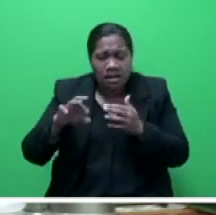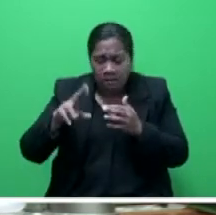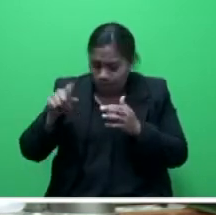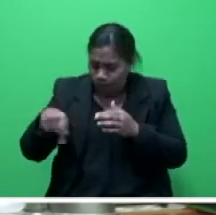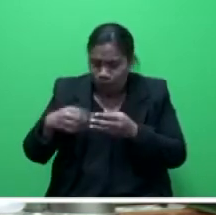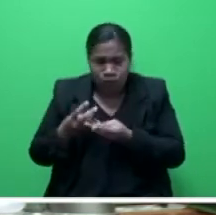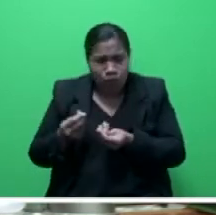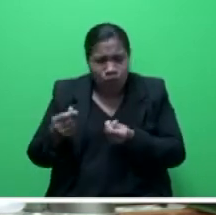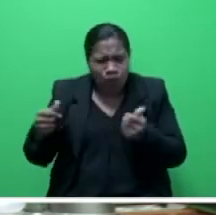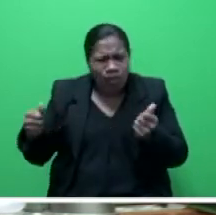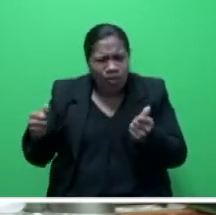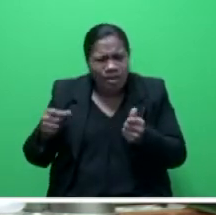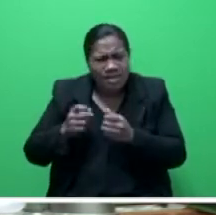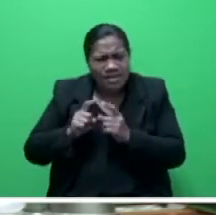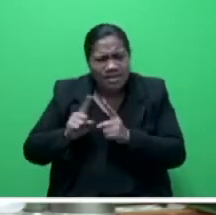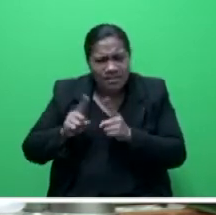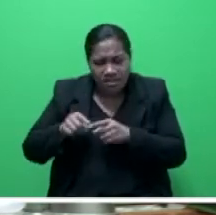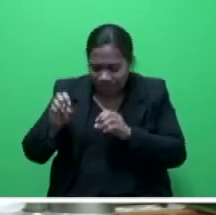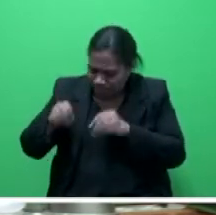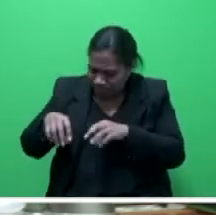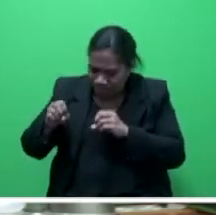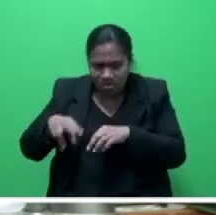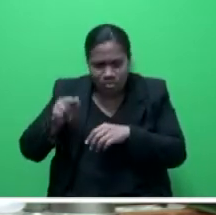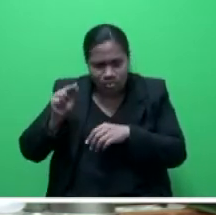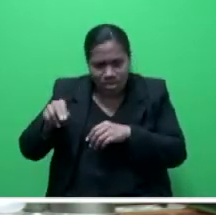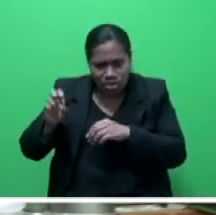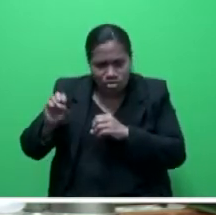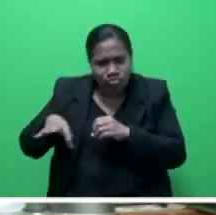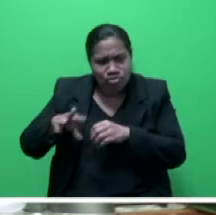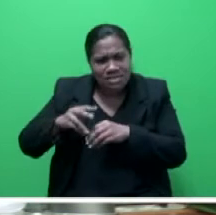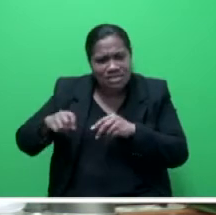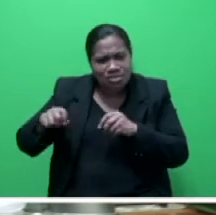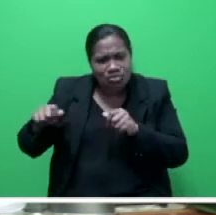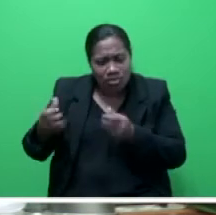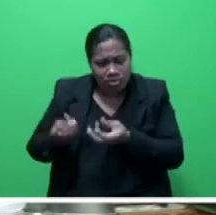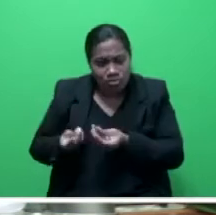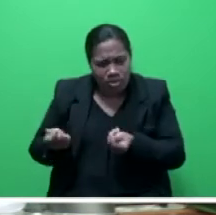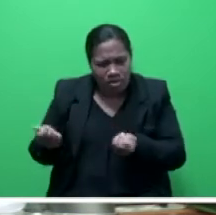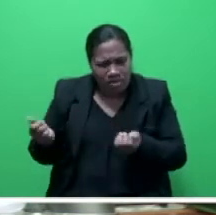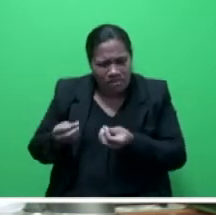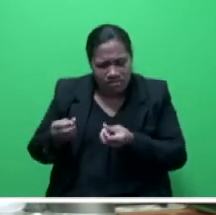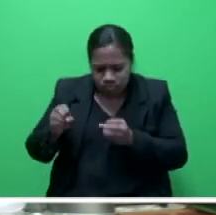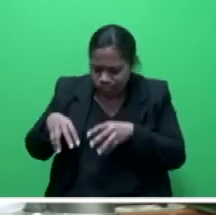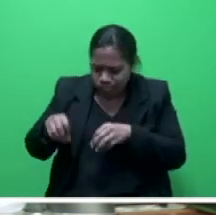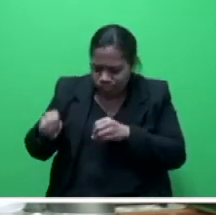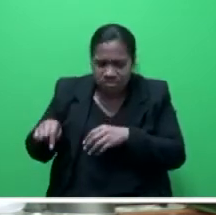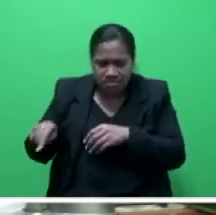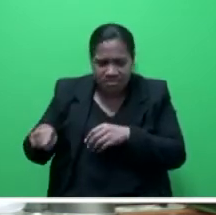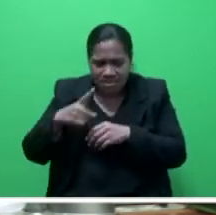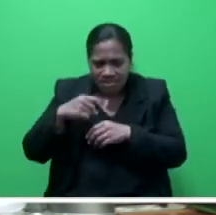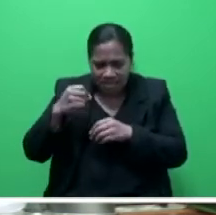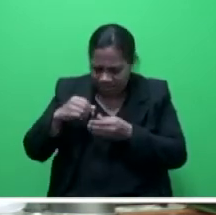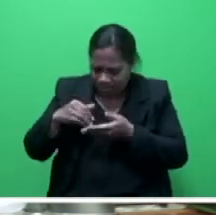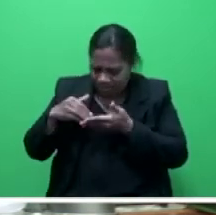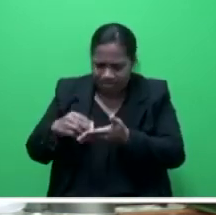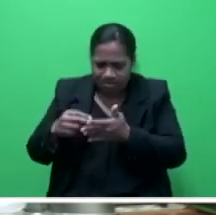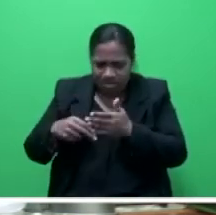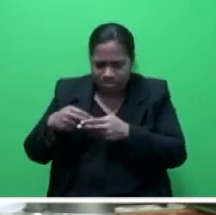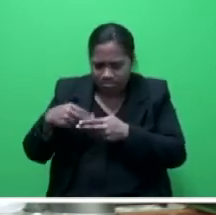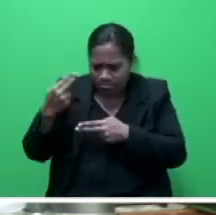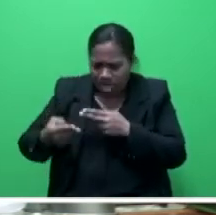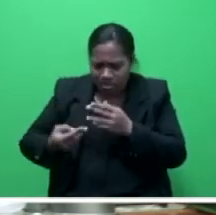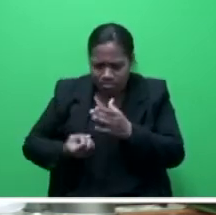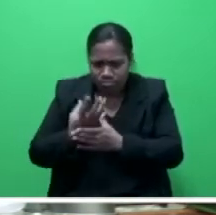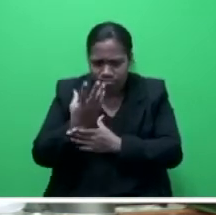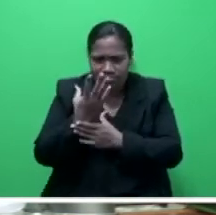of potassium. The 3 key nutrients that will affect plant growth, for rooting, for vegetation and